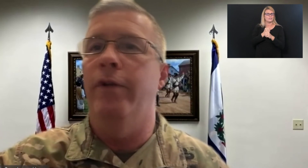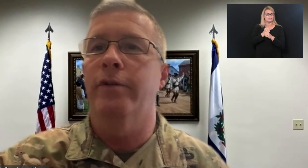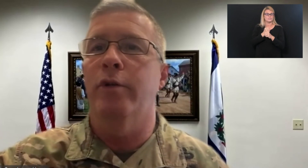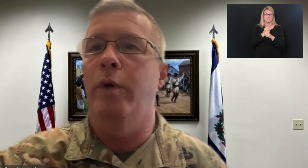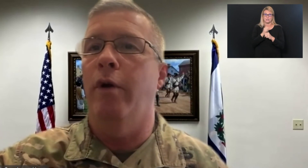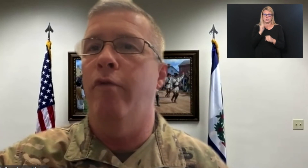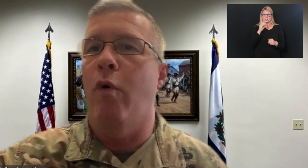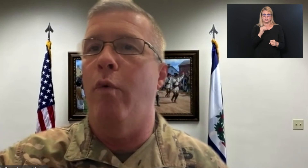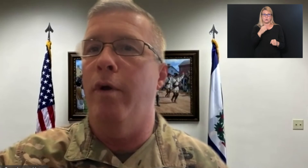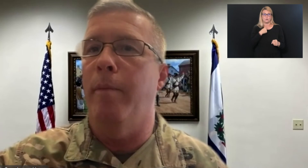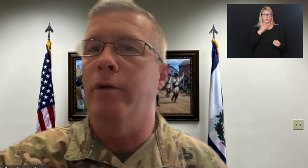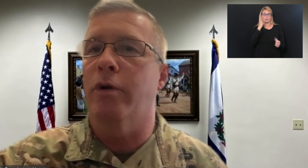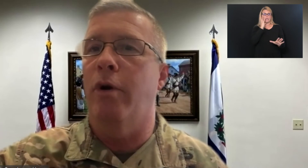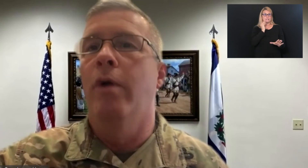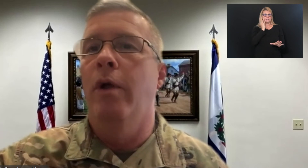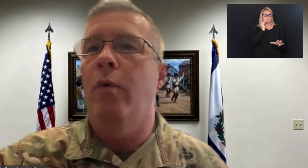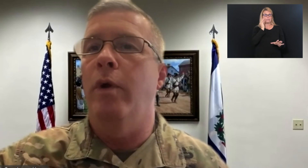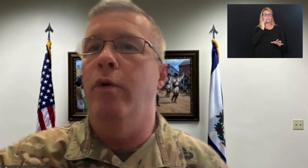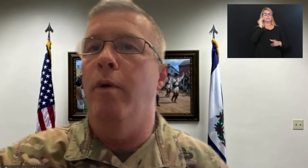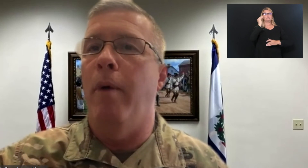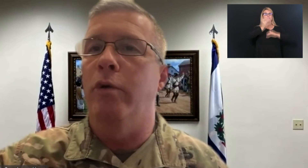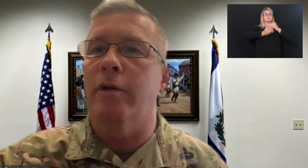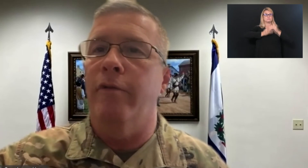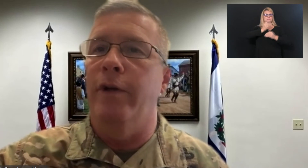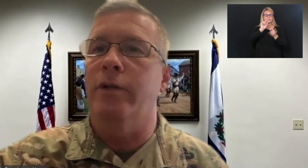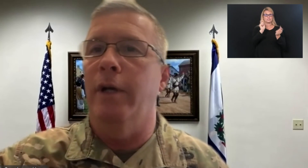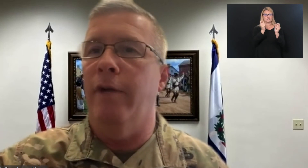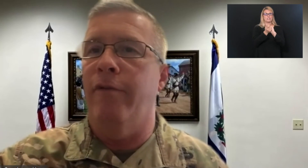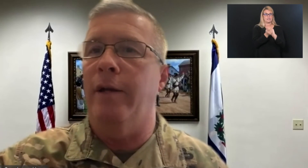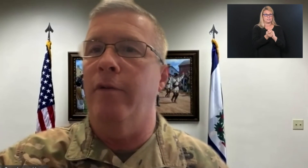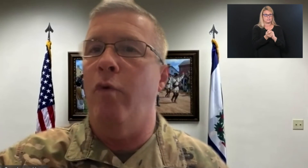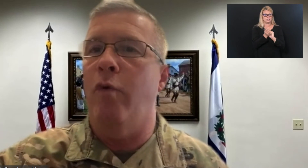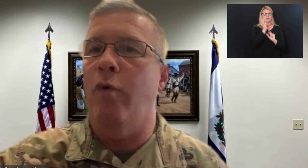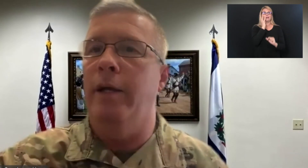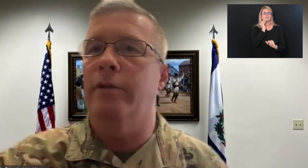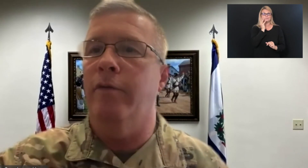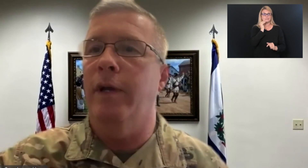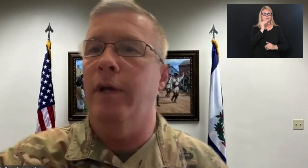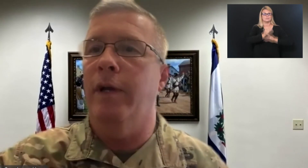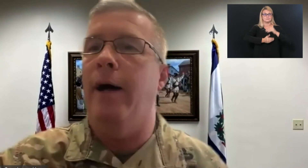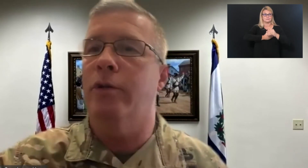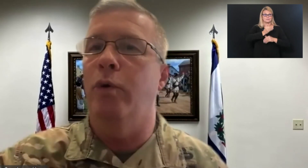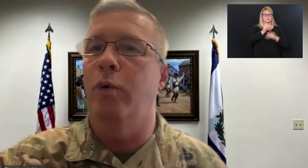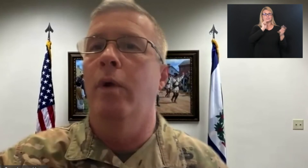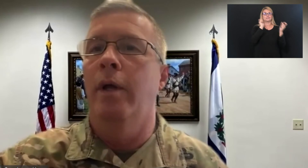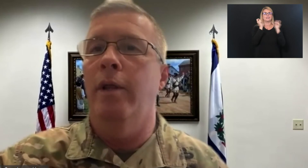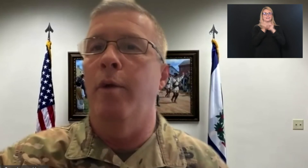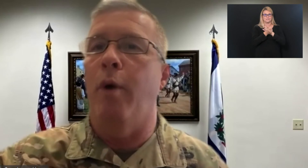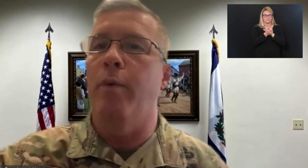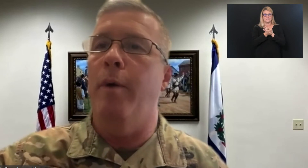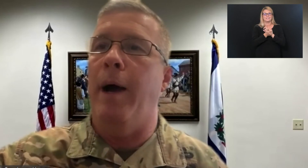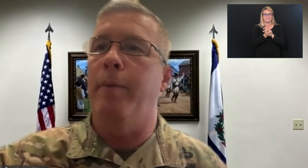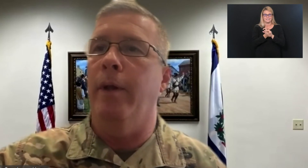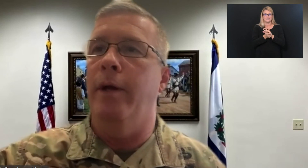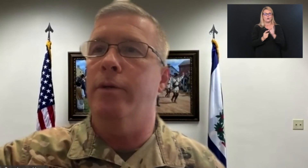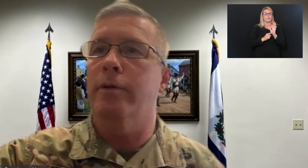evolve this as we go forward to make sure we do the most efficient and effective ways of getting out to the